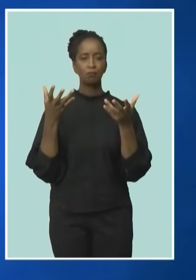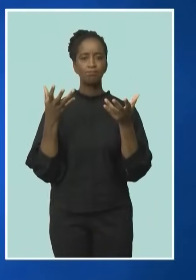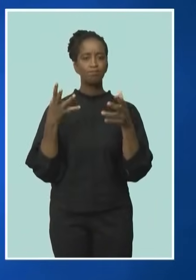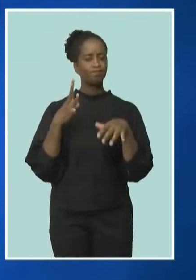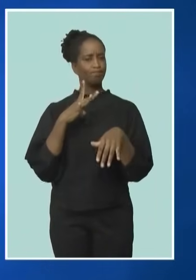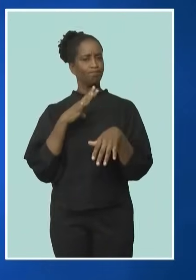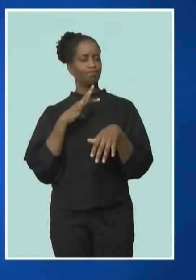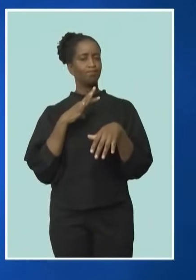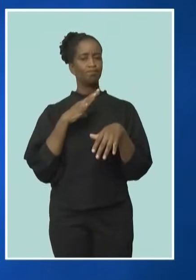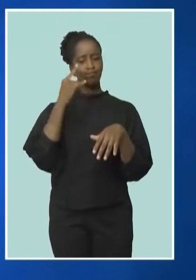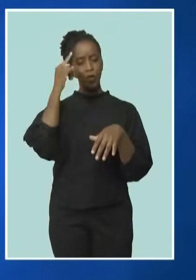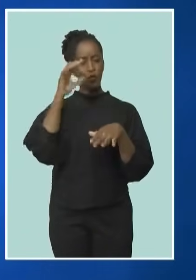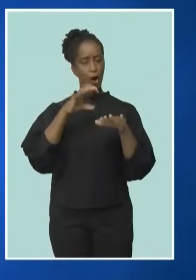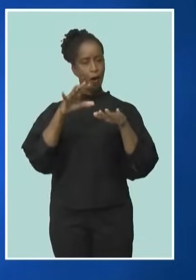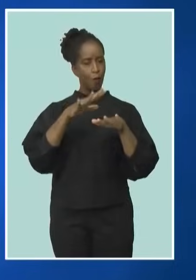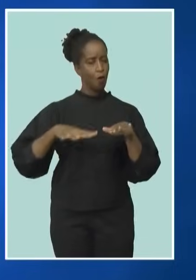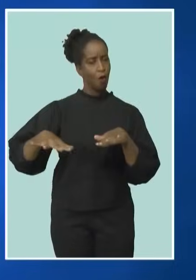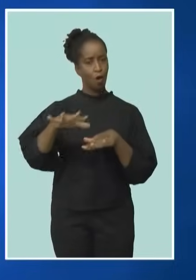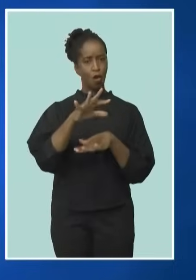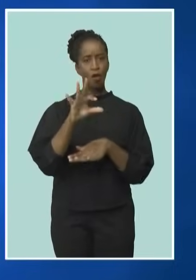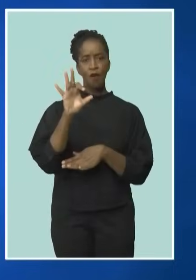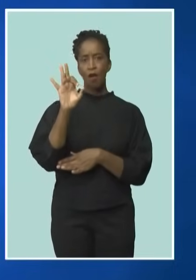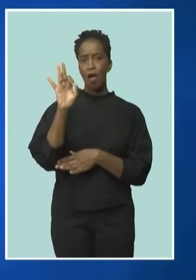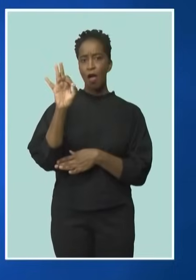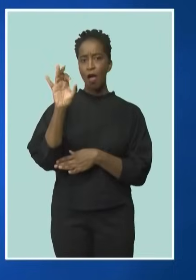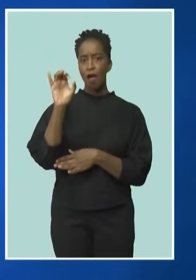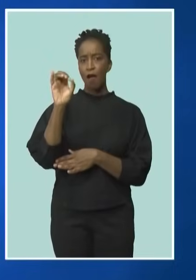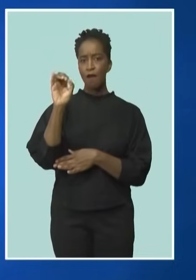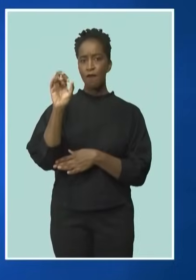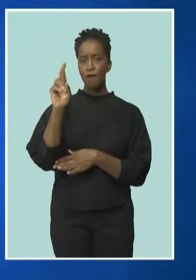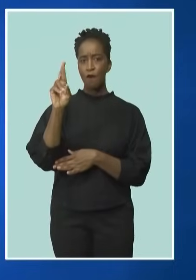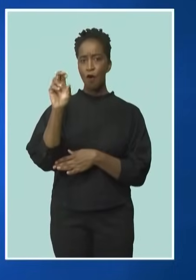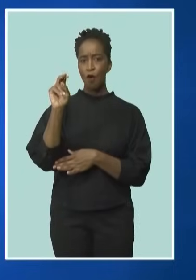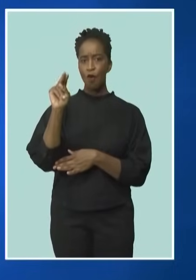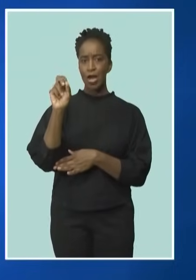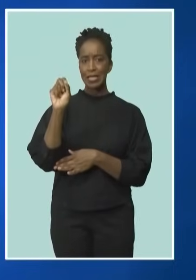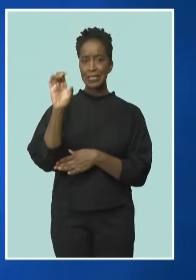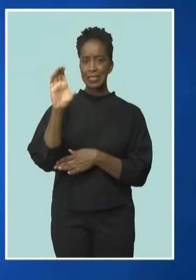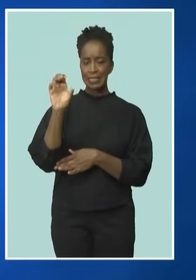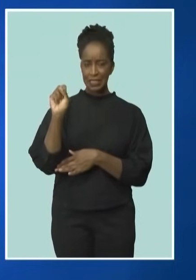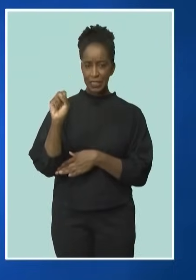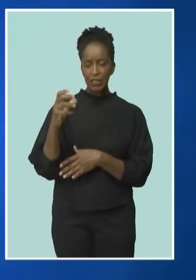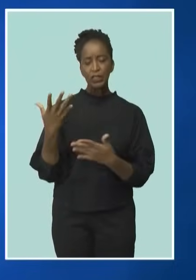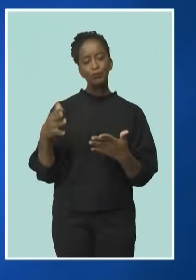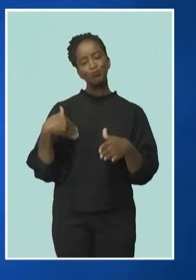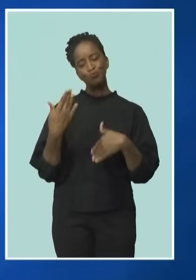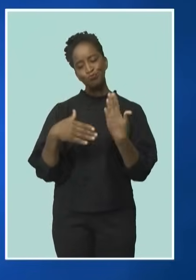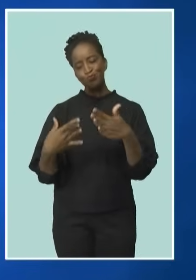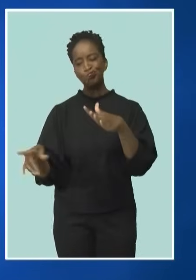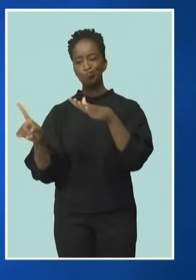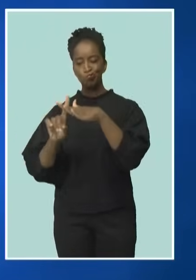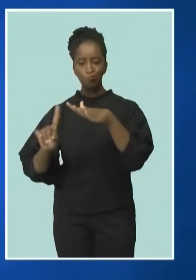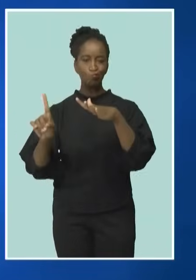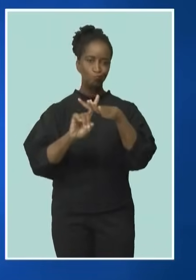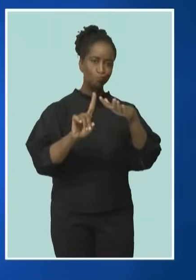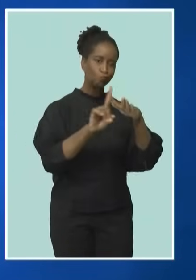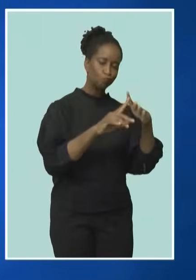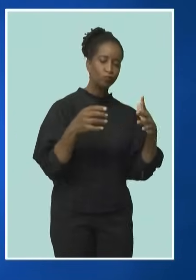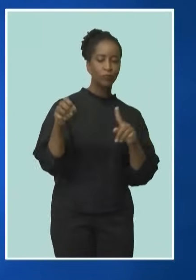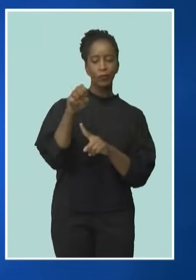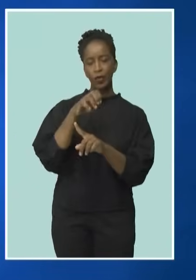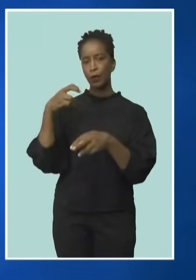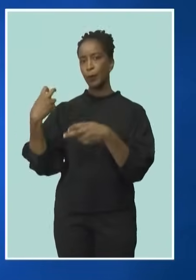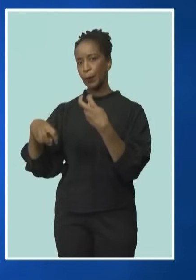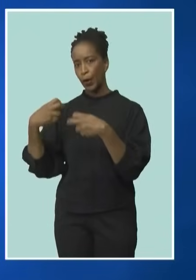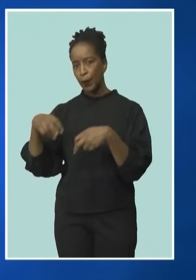forensics community in the Caribbean. Over the years, the centre faced numerous challenges, among them environmental